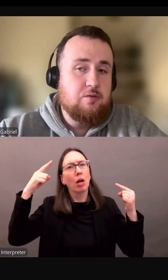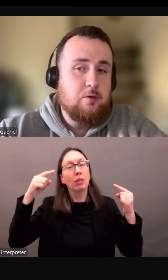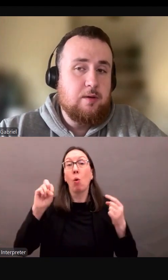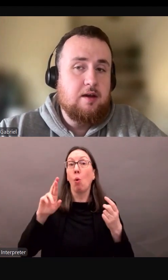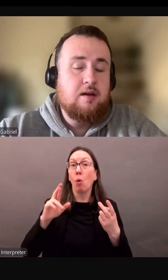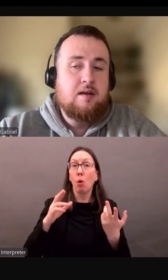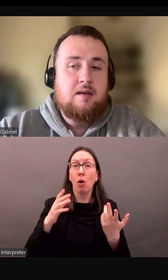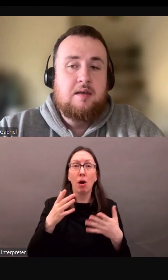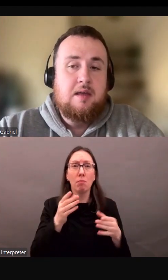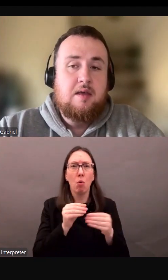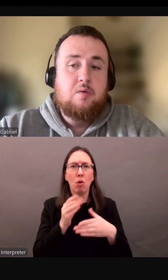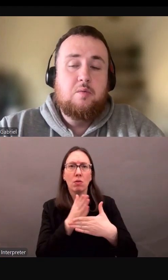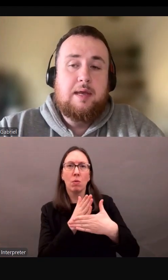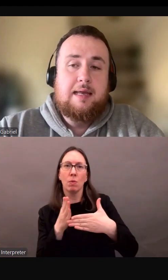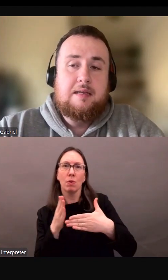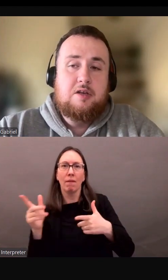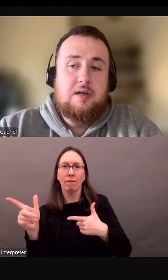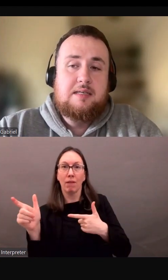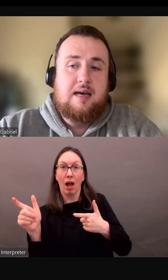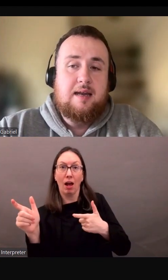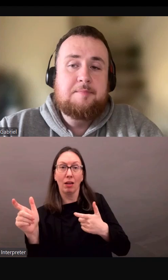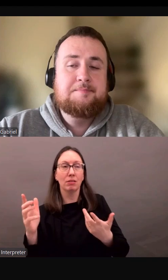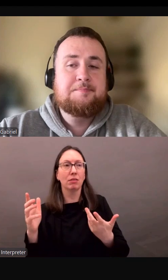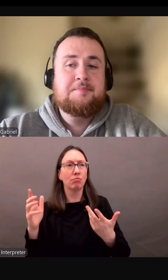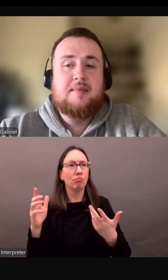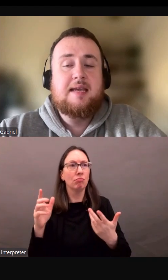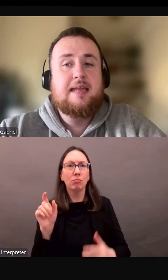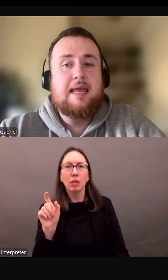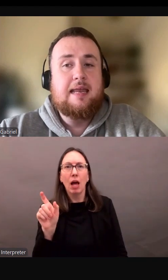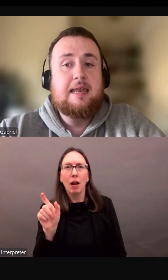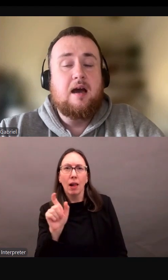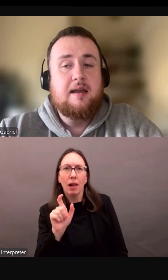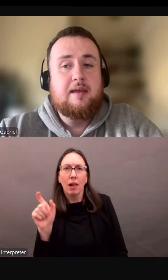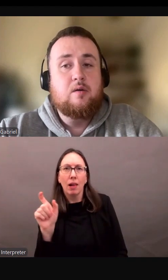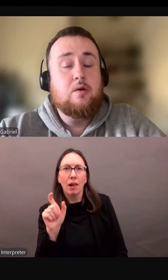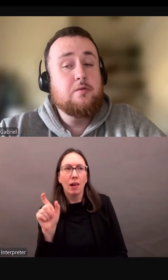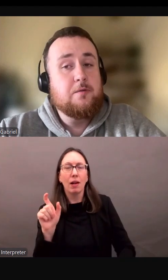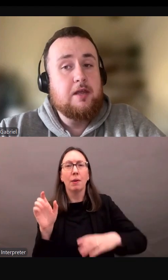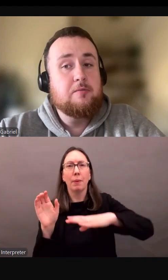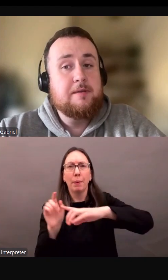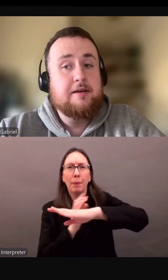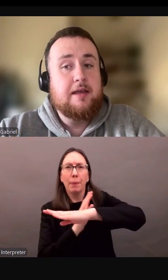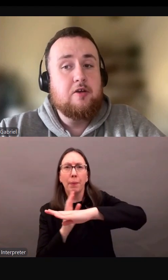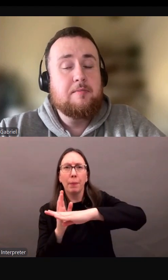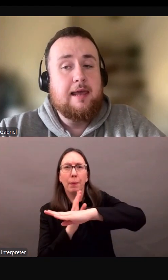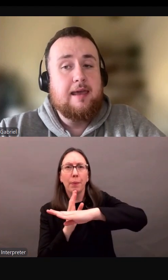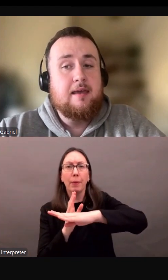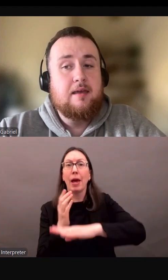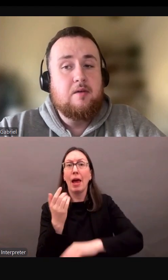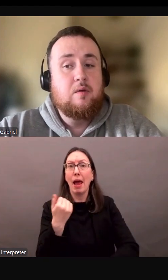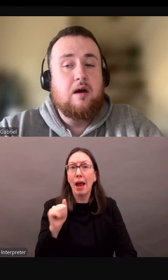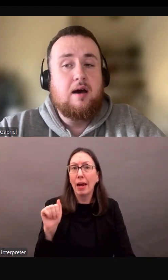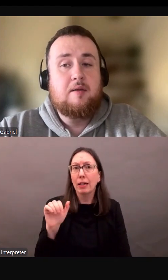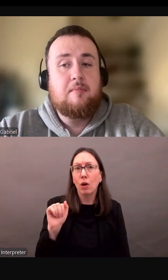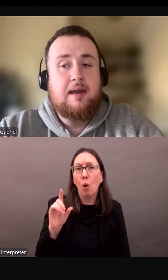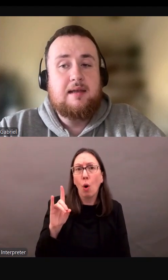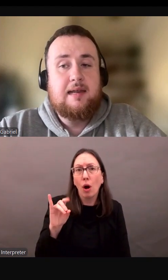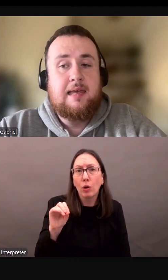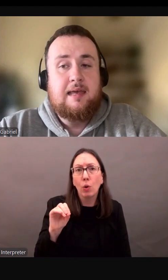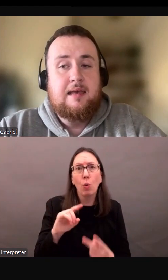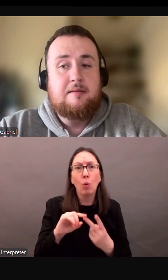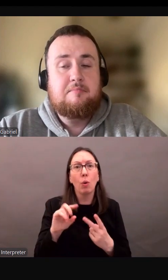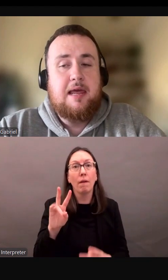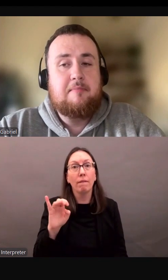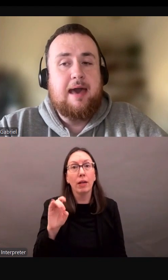truth quicker, we can turn this on, and then any audio or video player that you're playing will